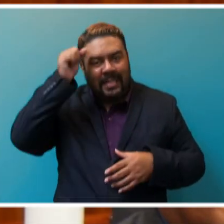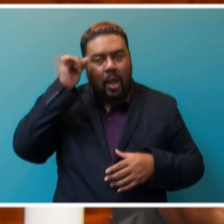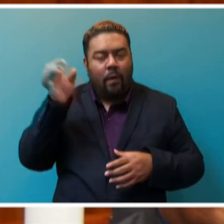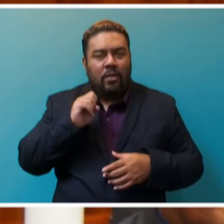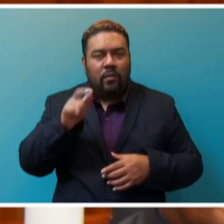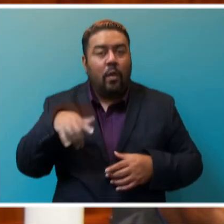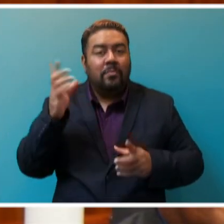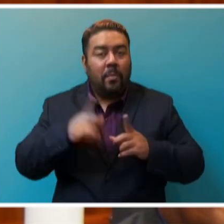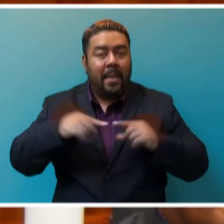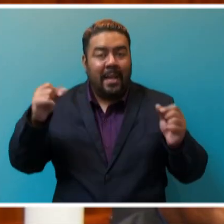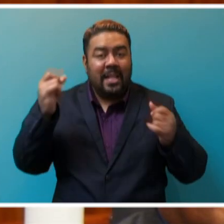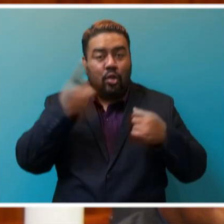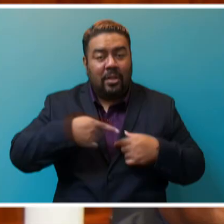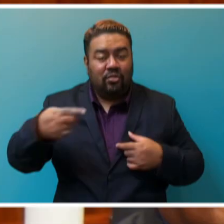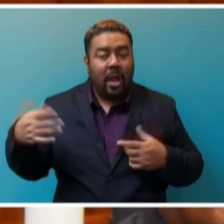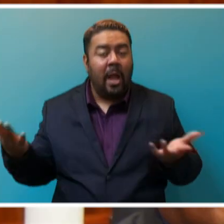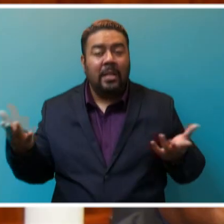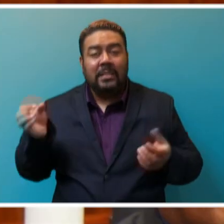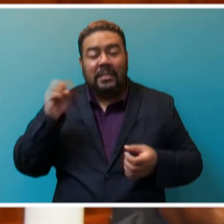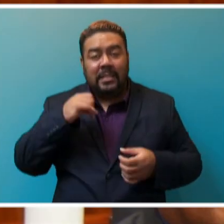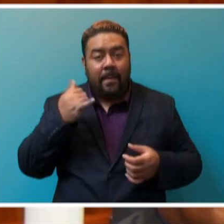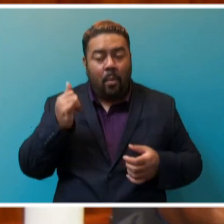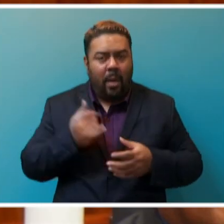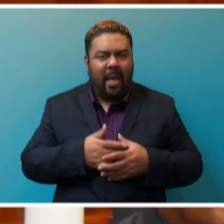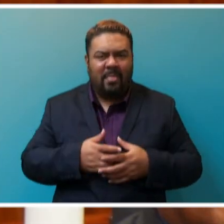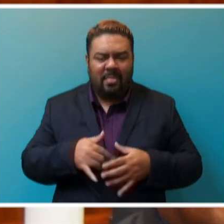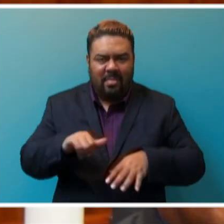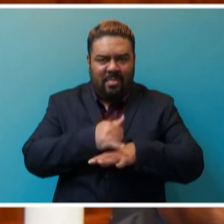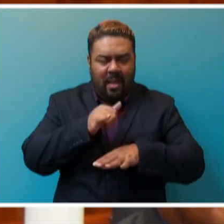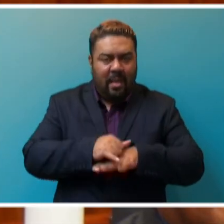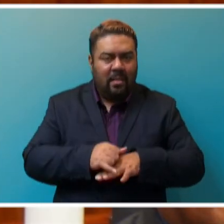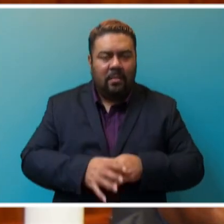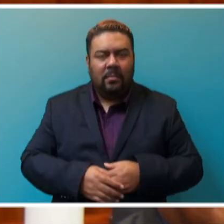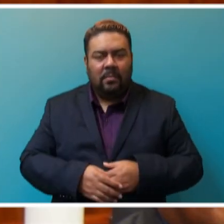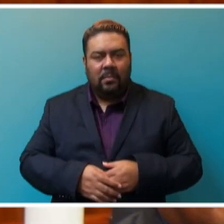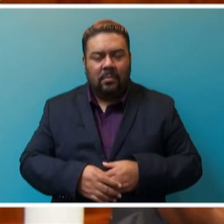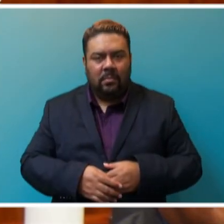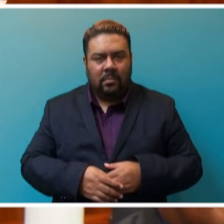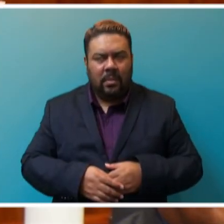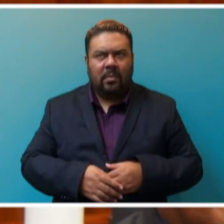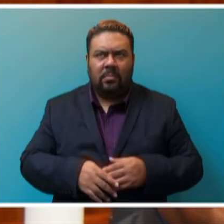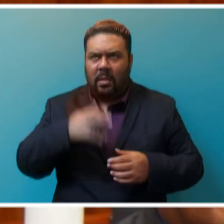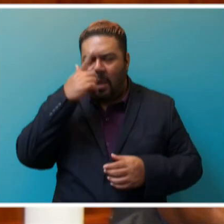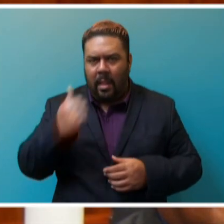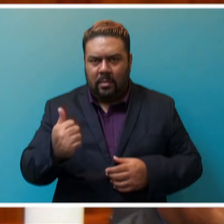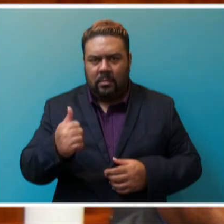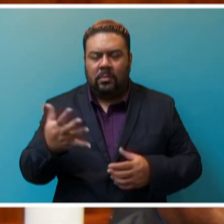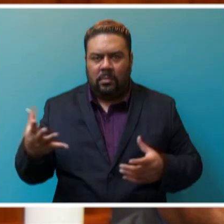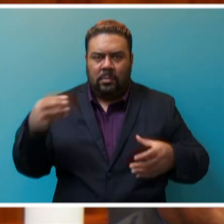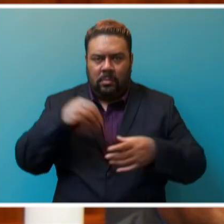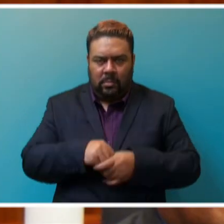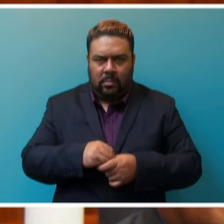Japan, Indonesia, Singapore, and Thailand. Following an inaugural meeting in Osaka in April, discussions with